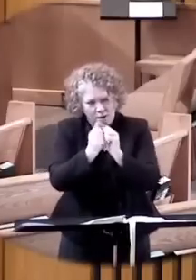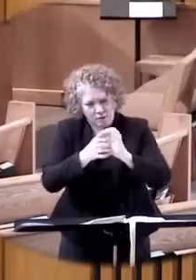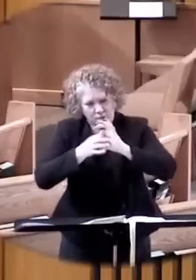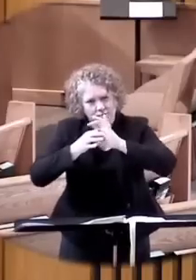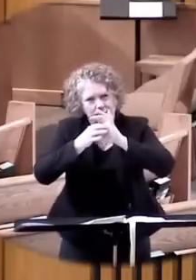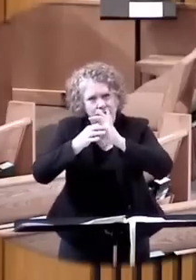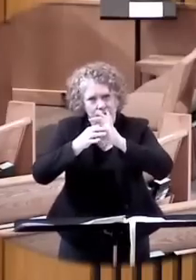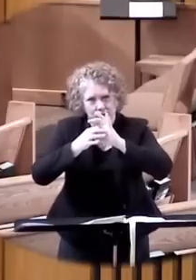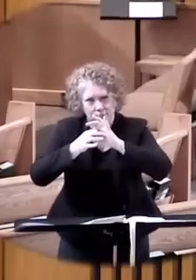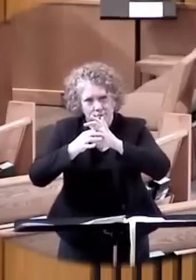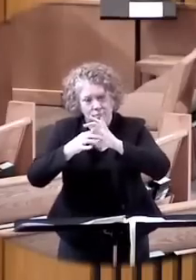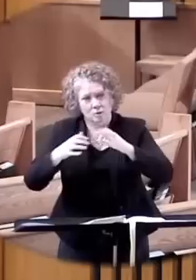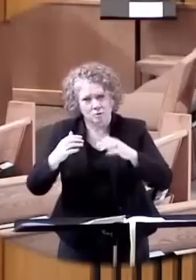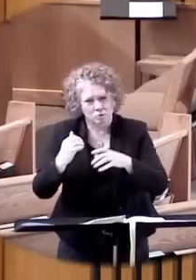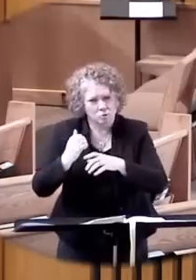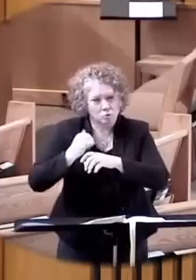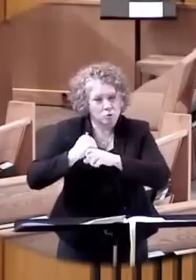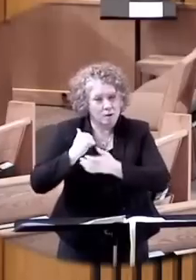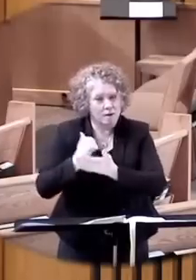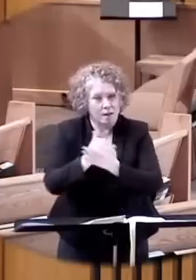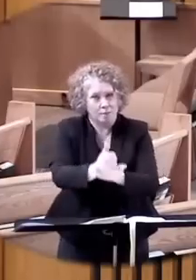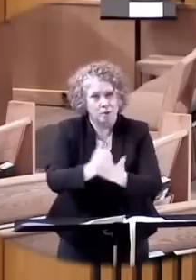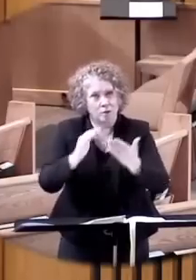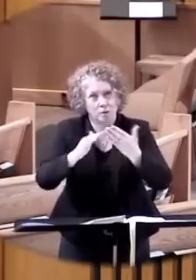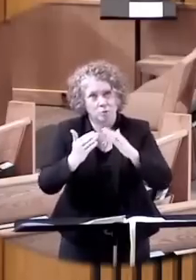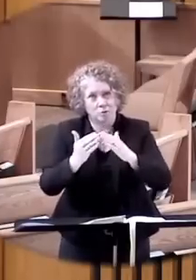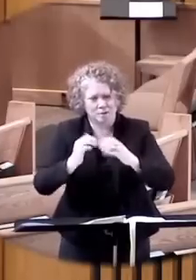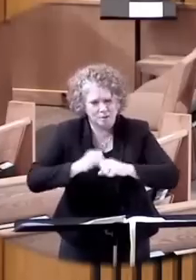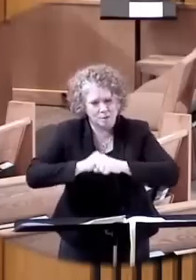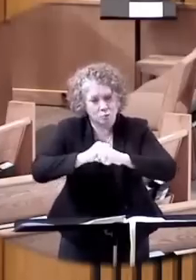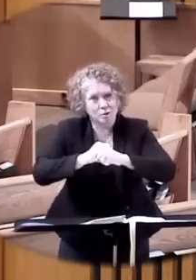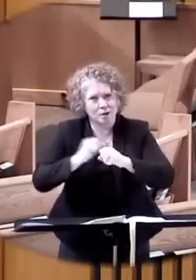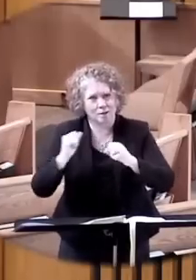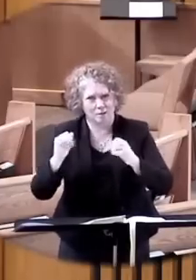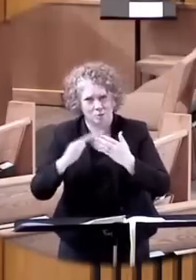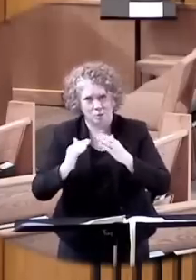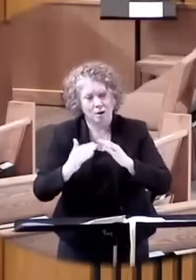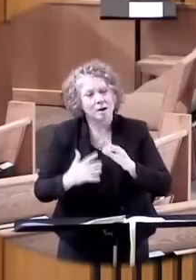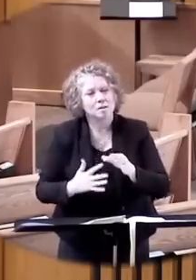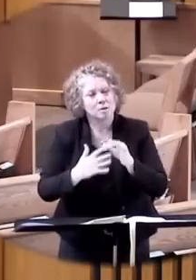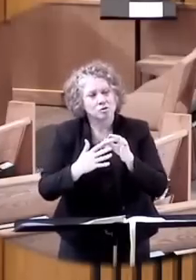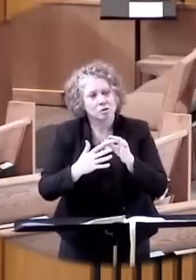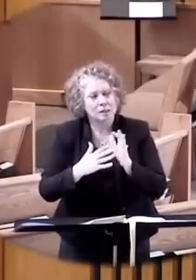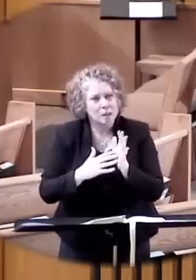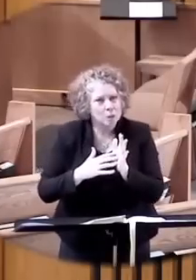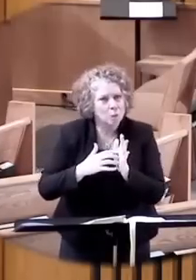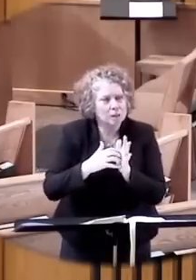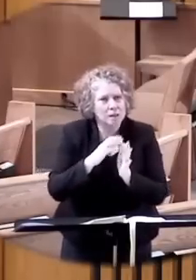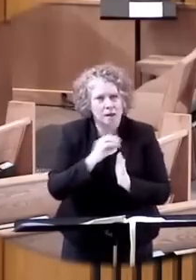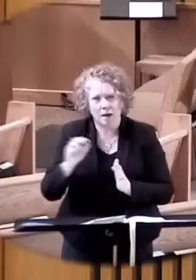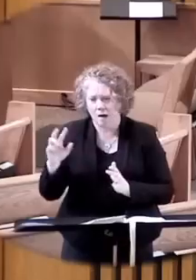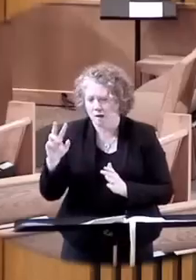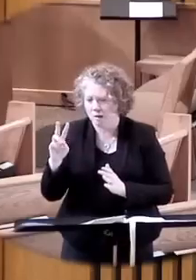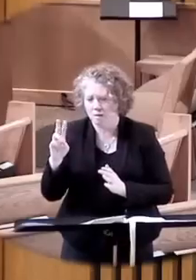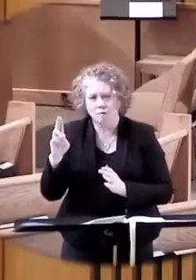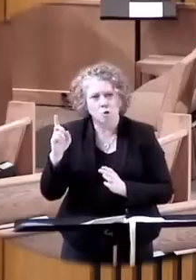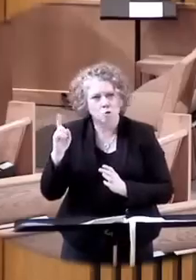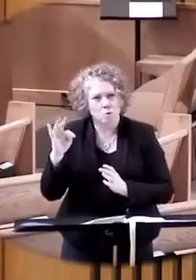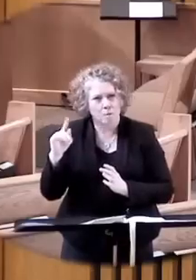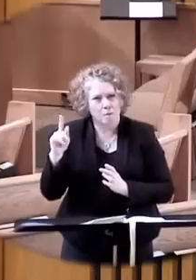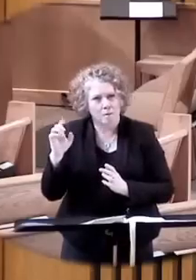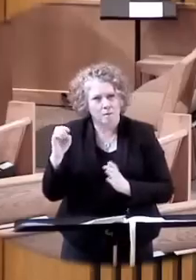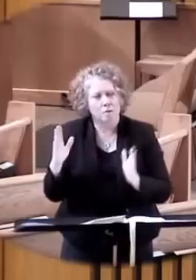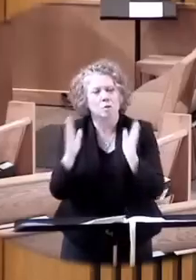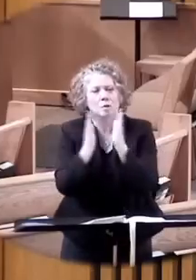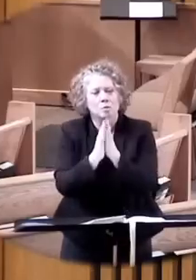and protecting their communities, especially the weak and the vulnerable. Let us pray to